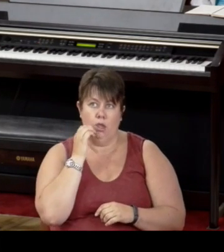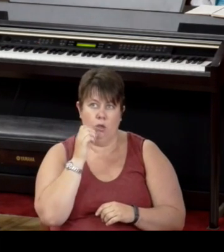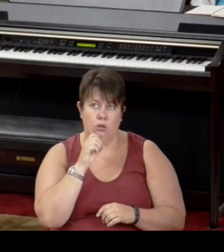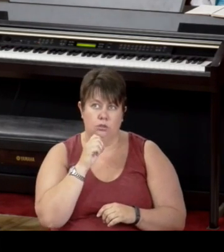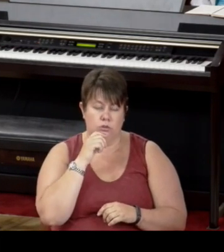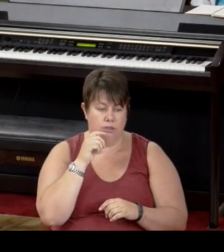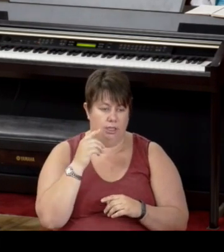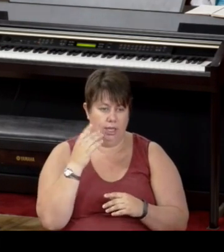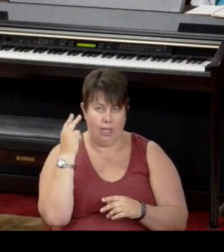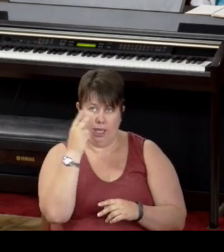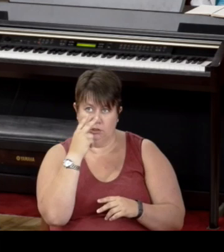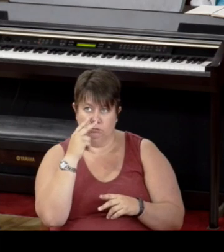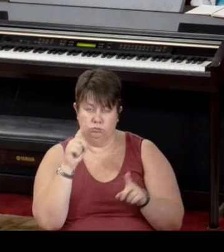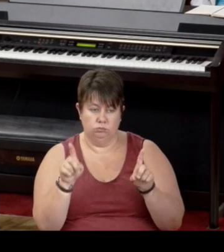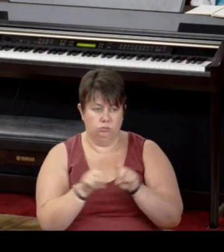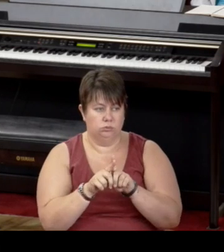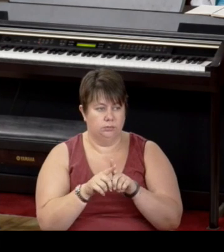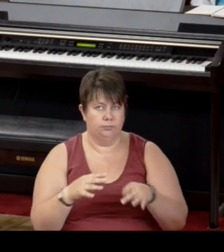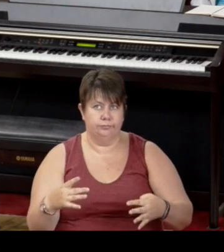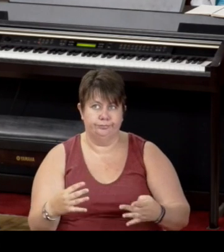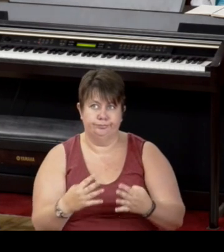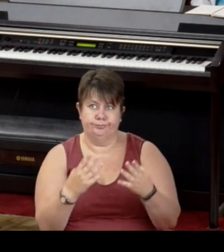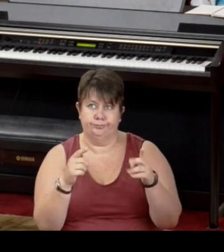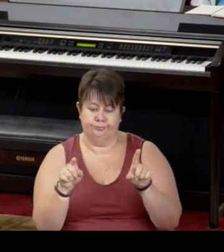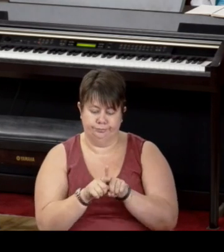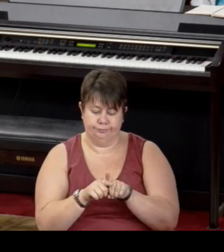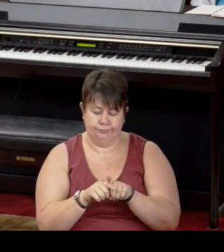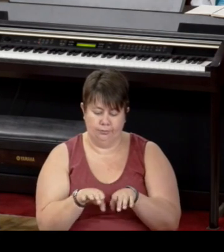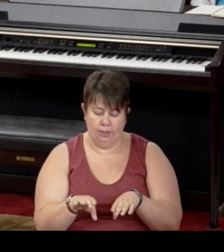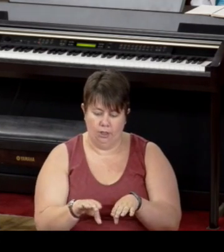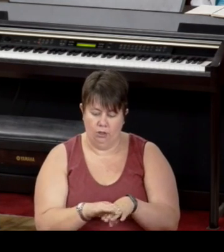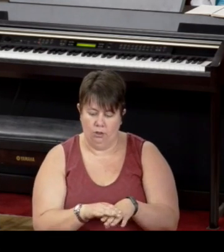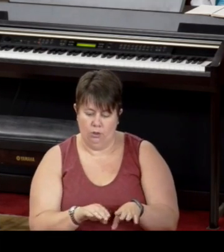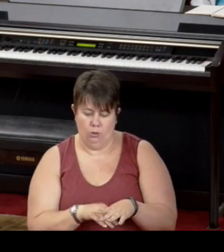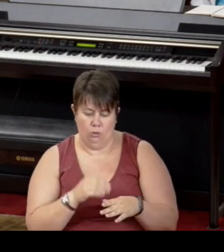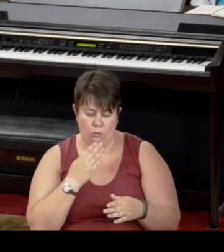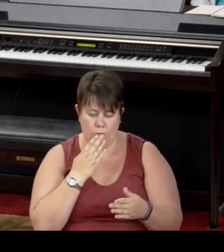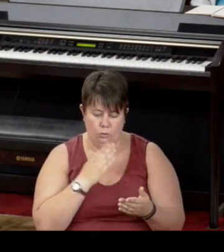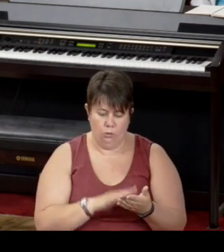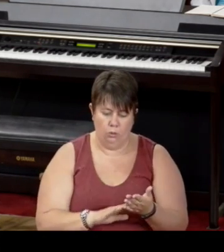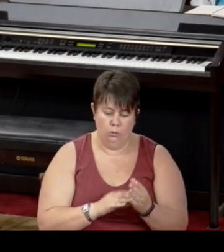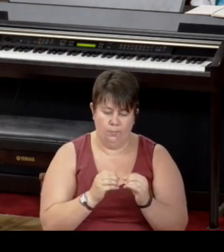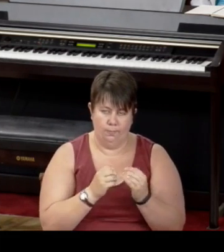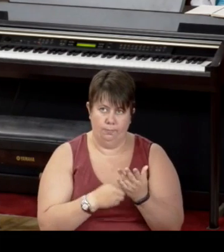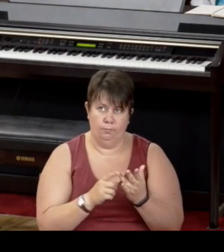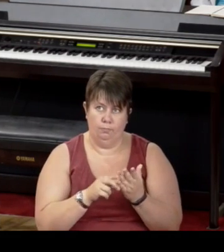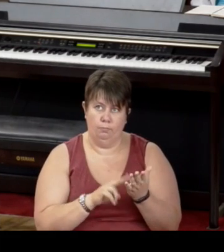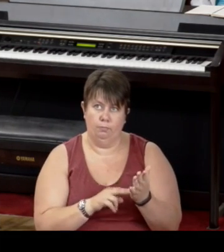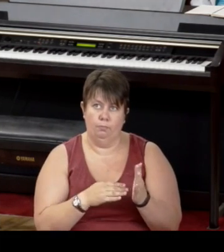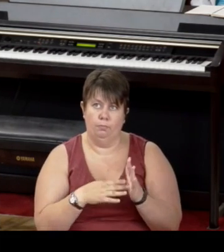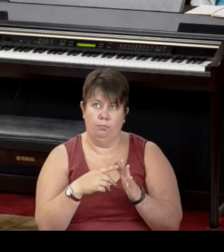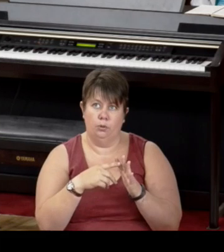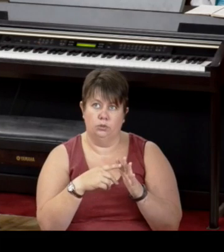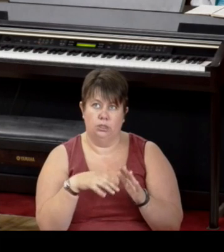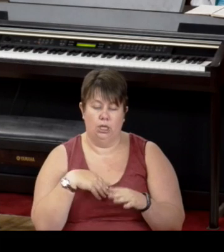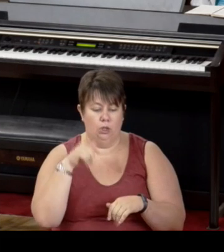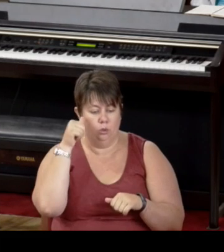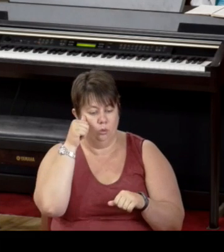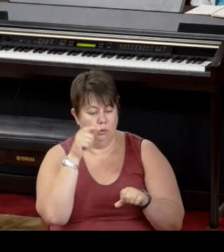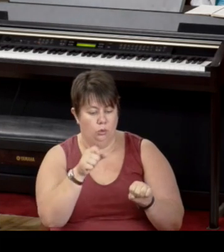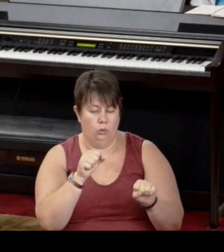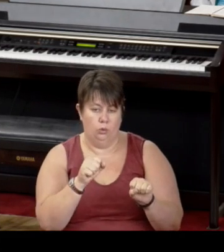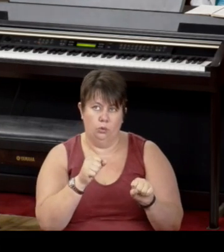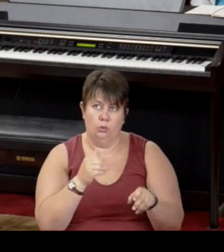like blazing fire, and whose feet are like burnished bronze. I know your deeds, your love and faith,